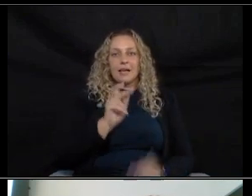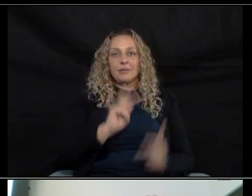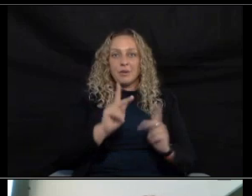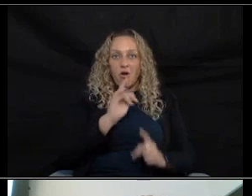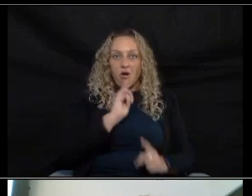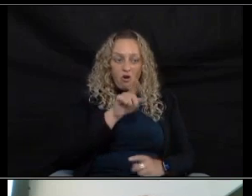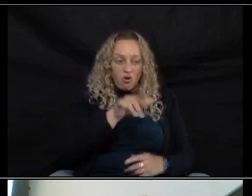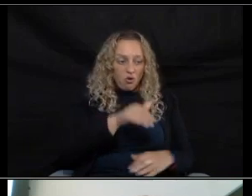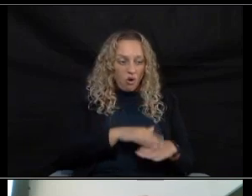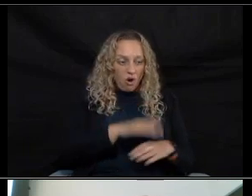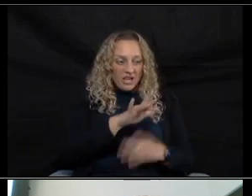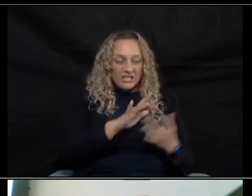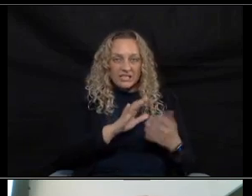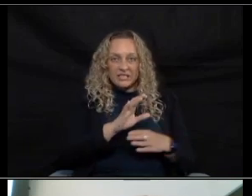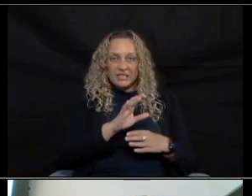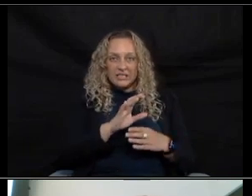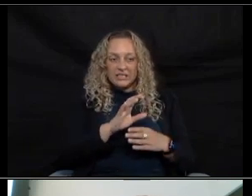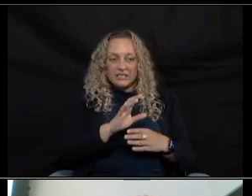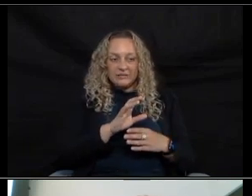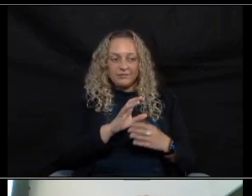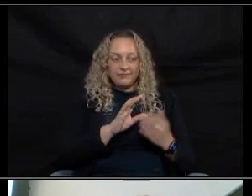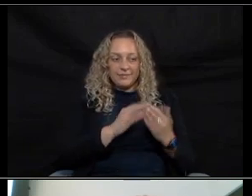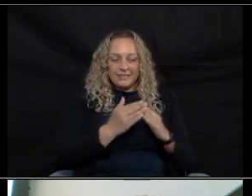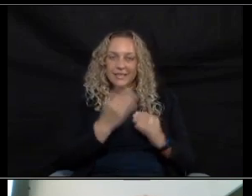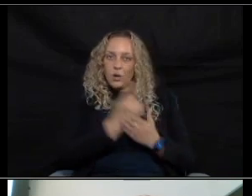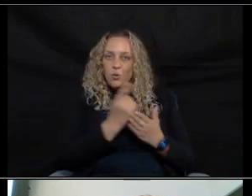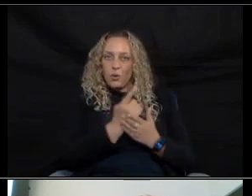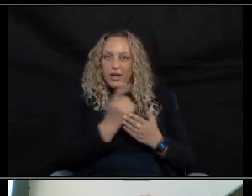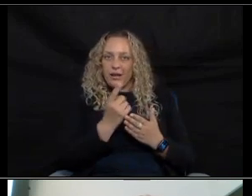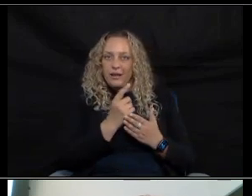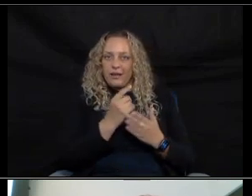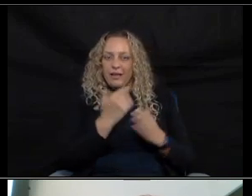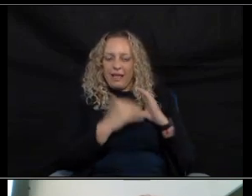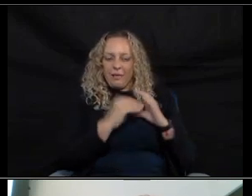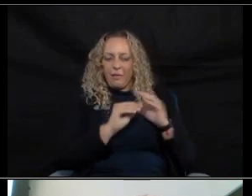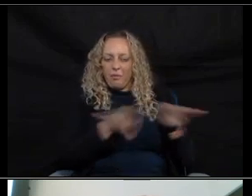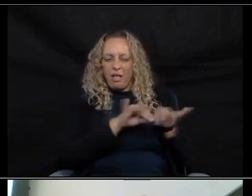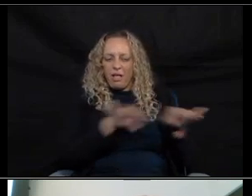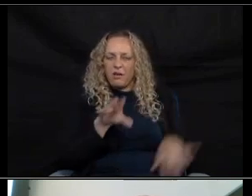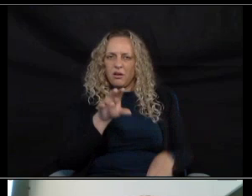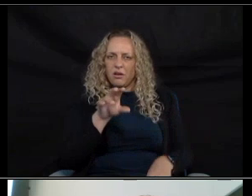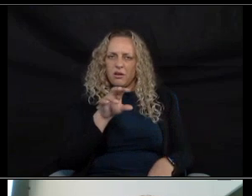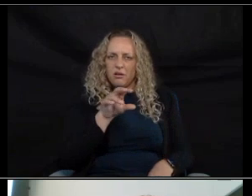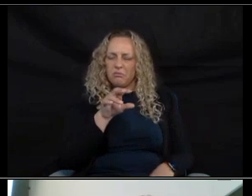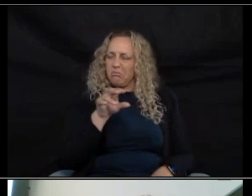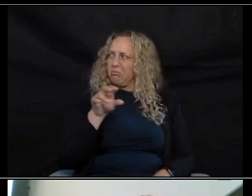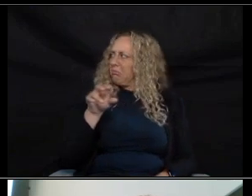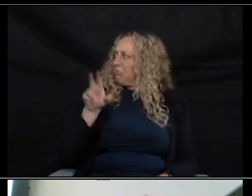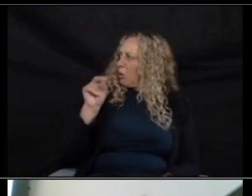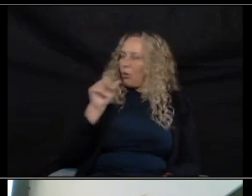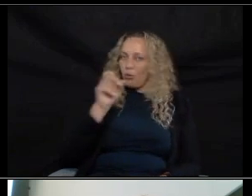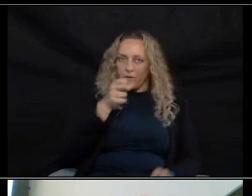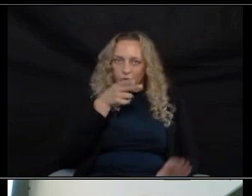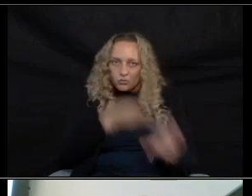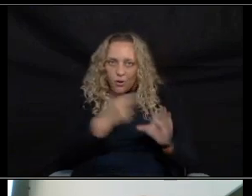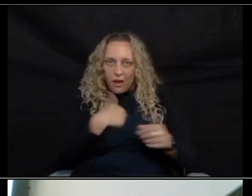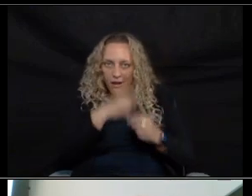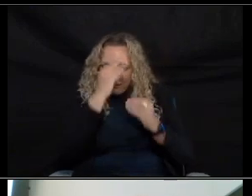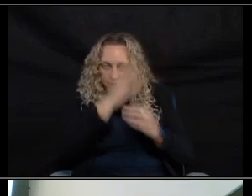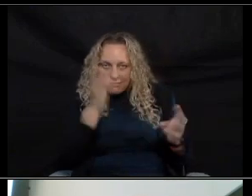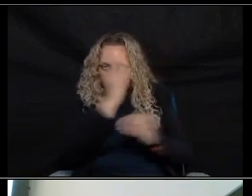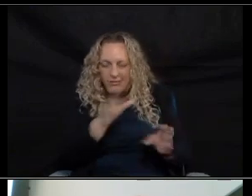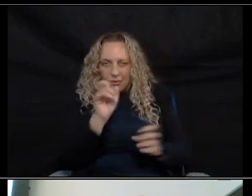you on the city's weekly email blast? And they say no. I said, okay, well, you have to join, because that's how we're sending out our